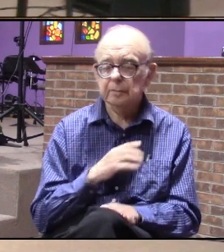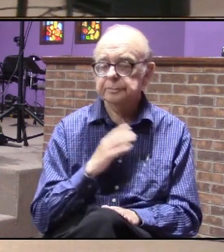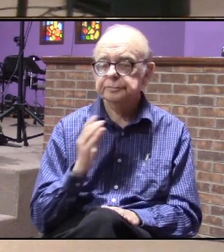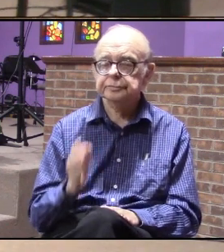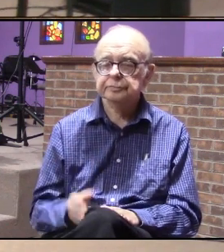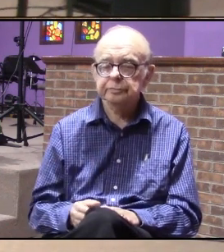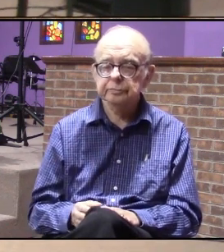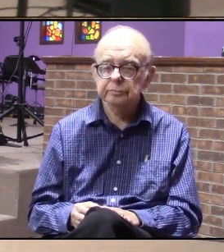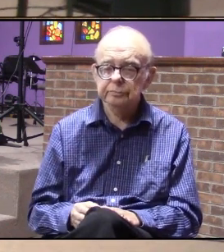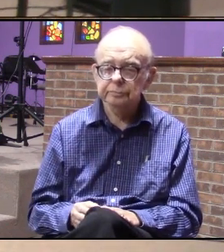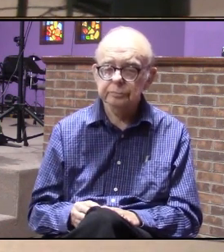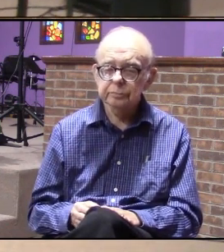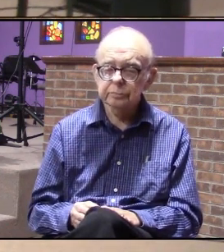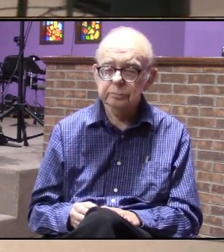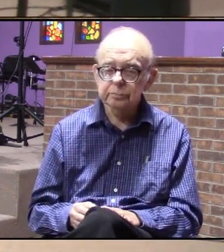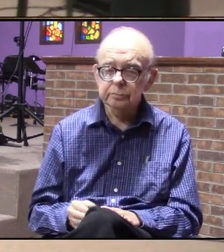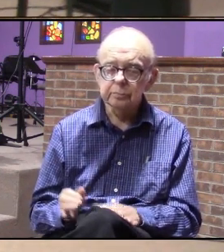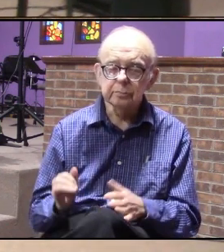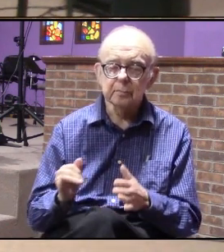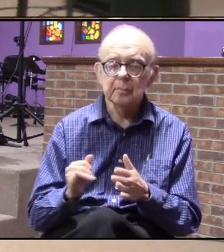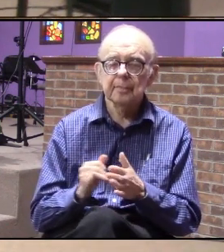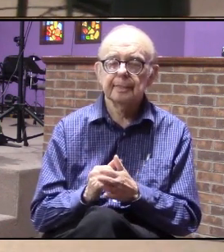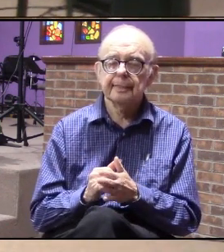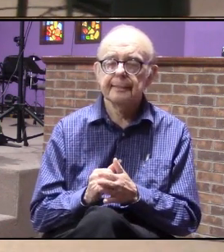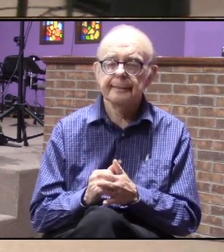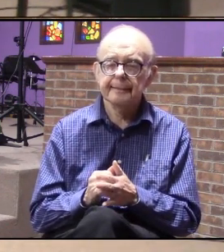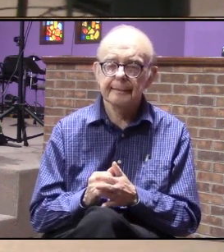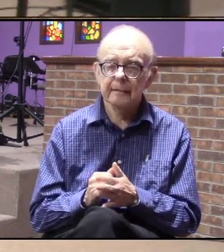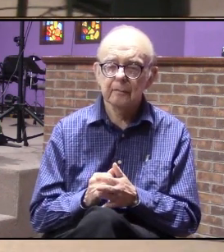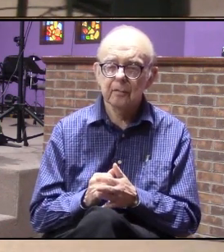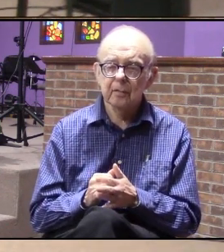Christians, and that is this.